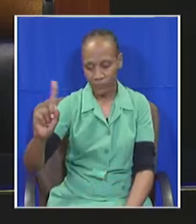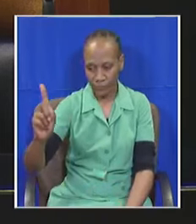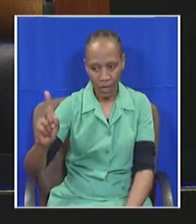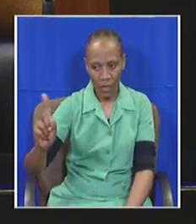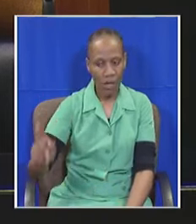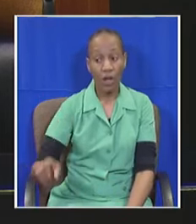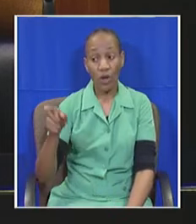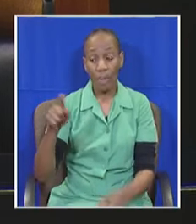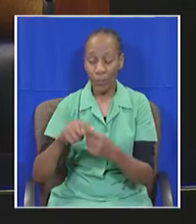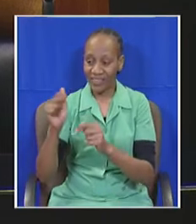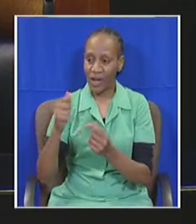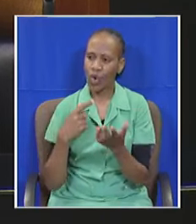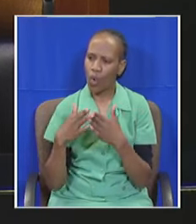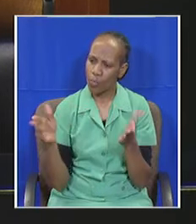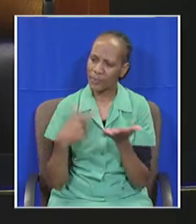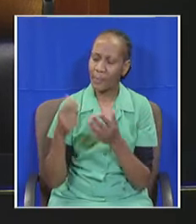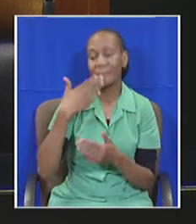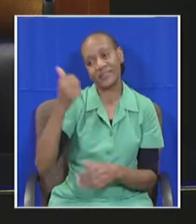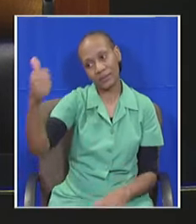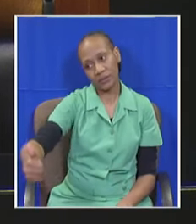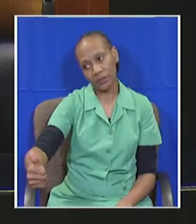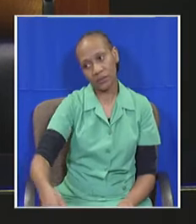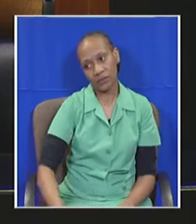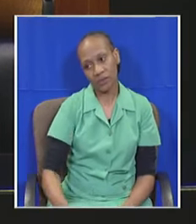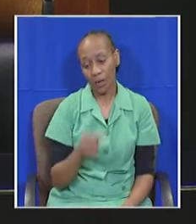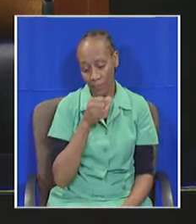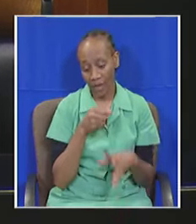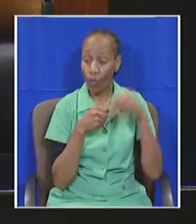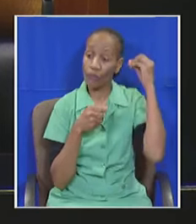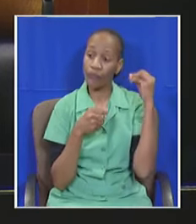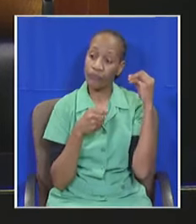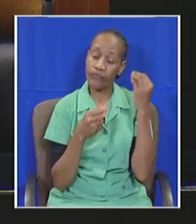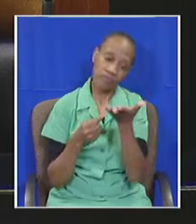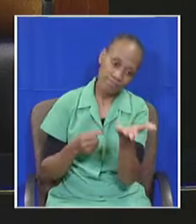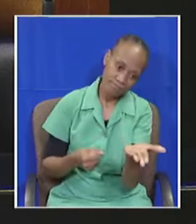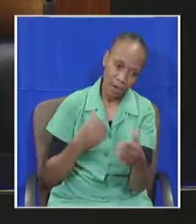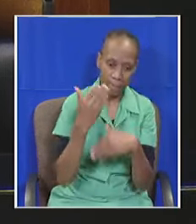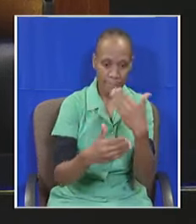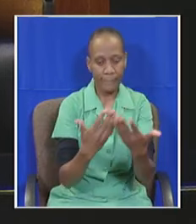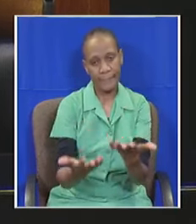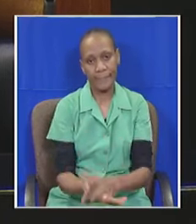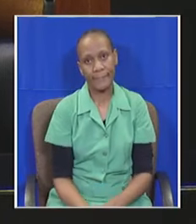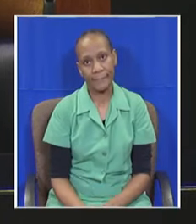Temple a point for debate. Take your seat. Students I'm switching 76. Off your mic. Continue, Honourable Deputy Minister.